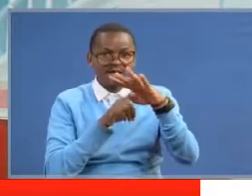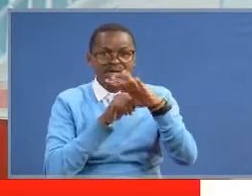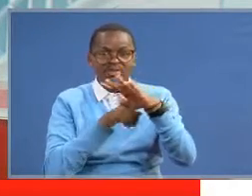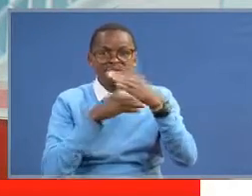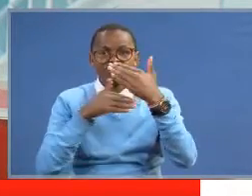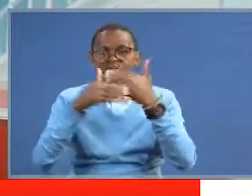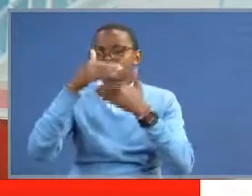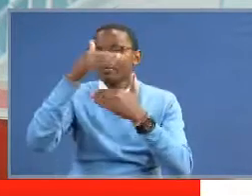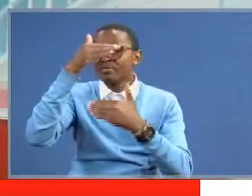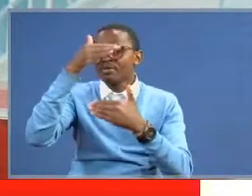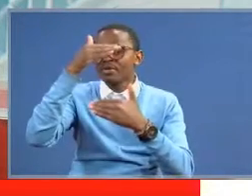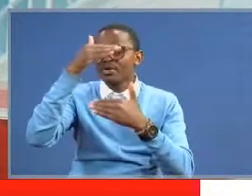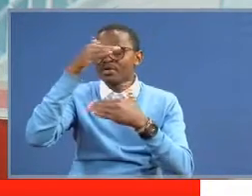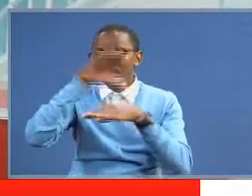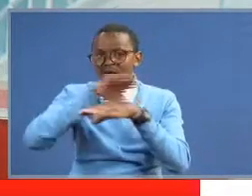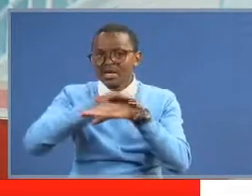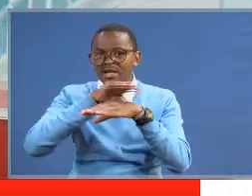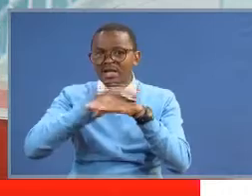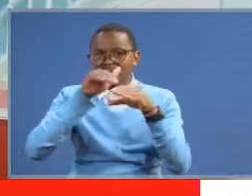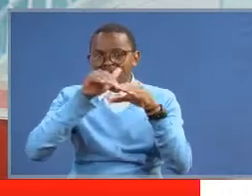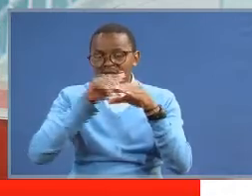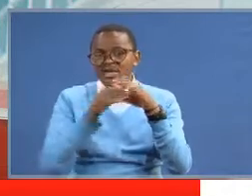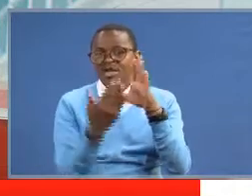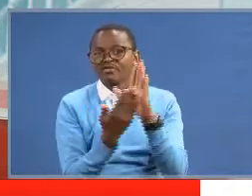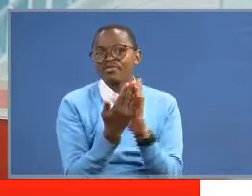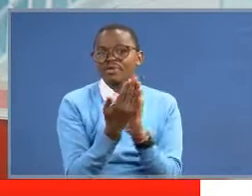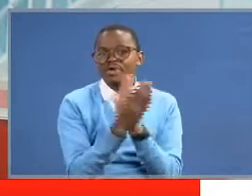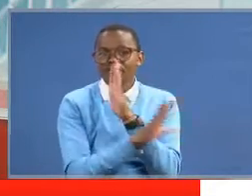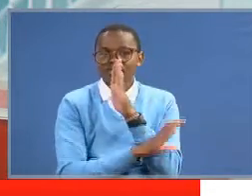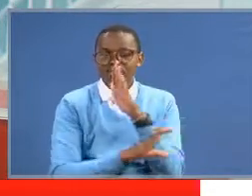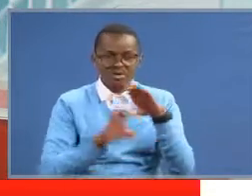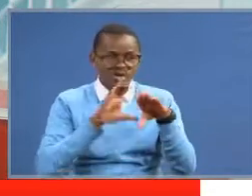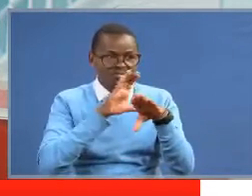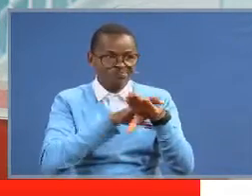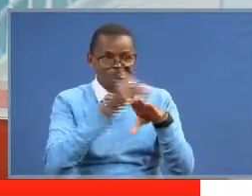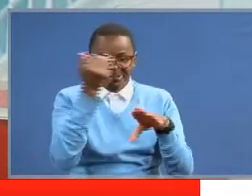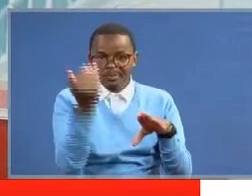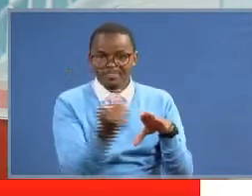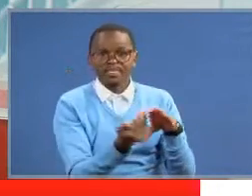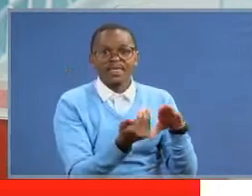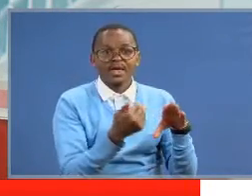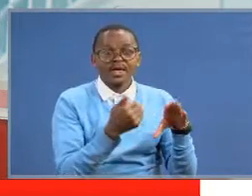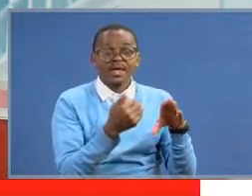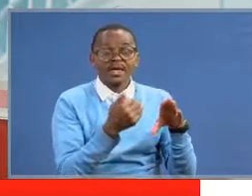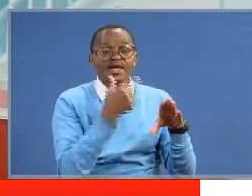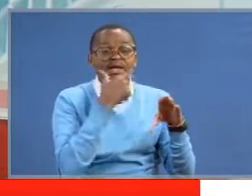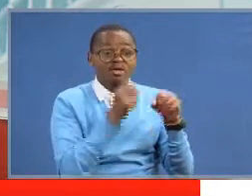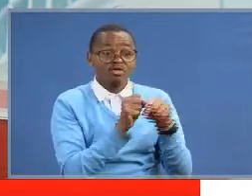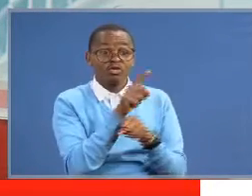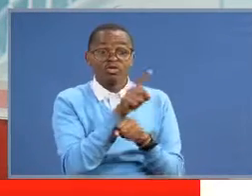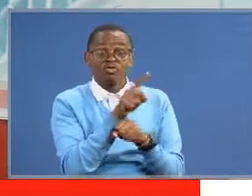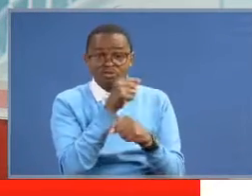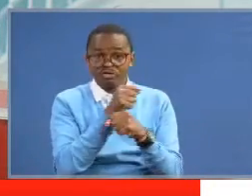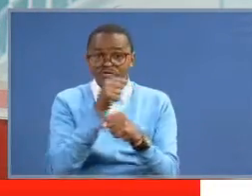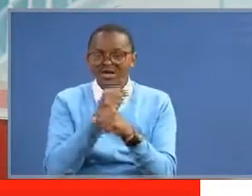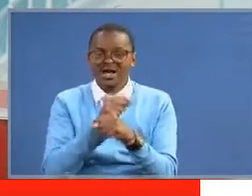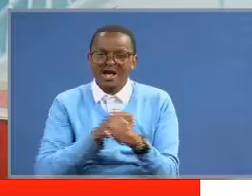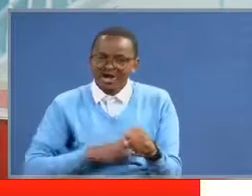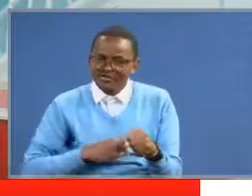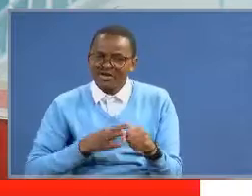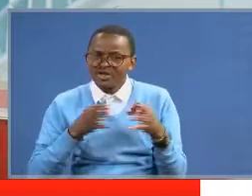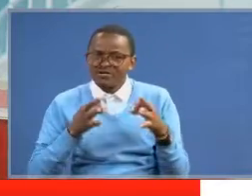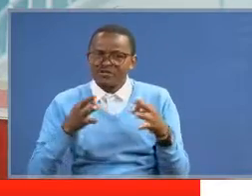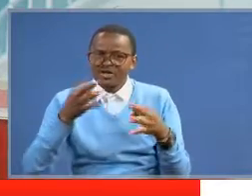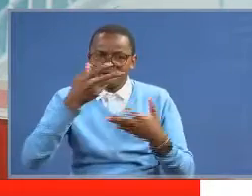the university. While you find that in other developing countries, you find even a child as age as 12 can do this. So I feel if